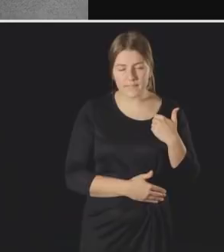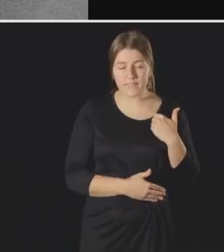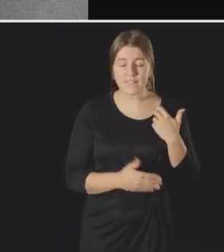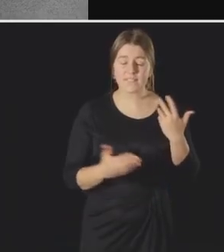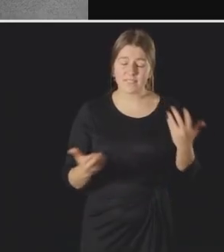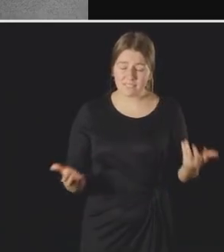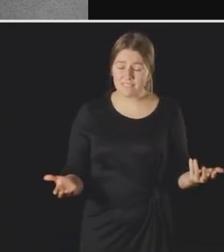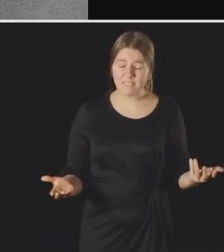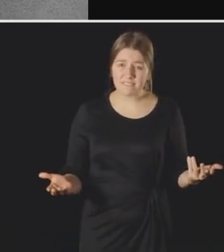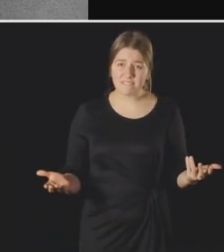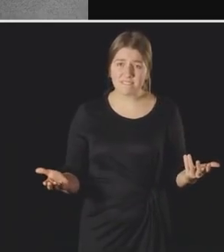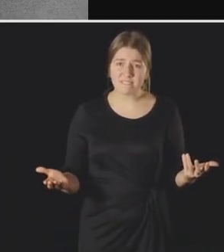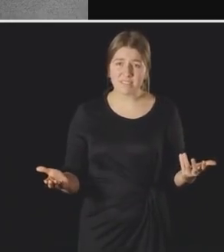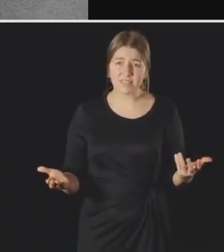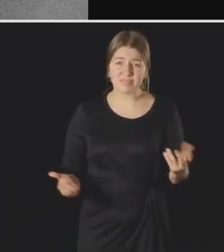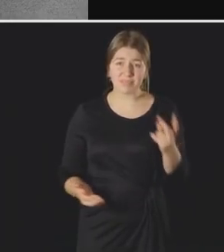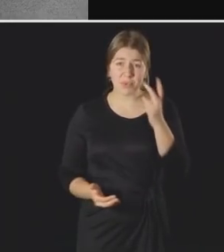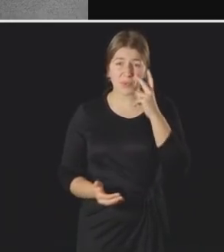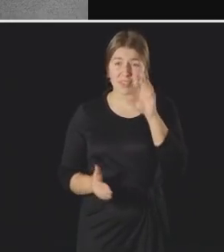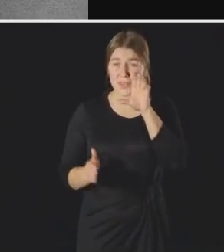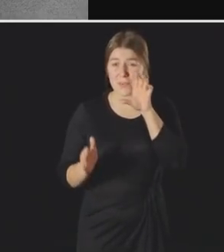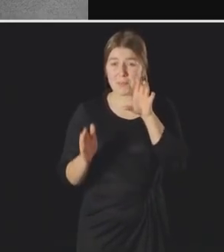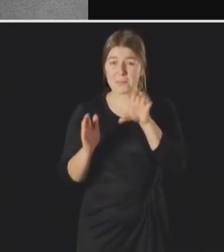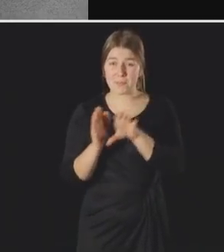Here's an example of a feed you might find.